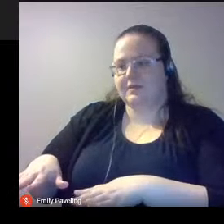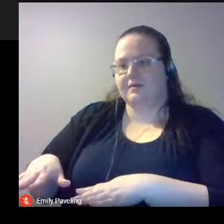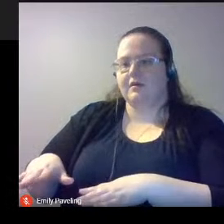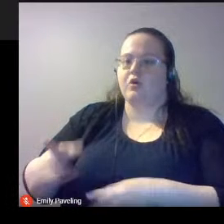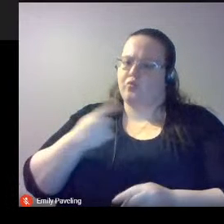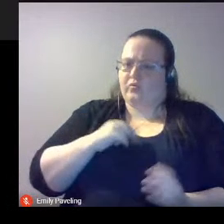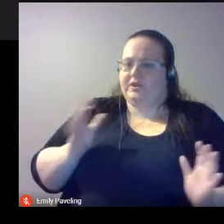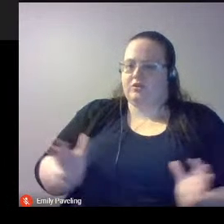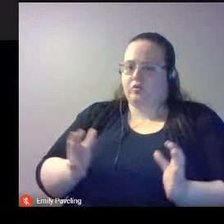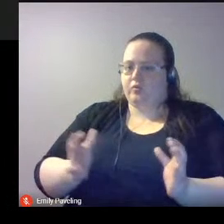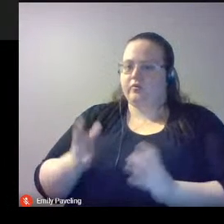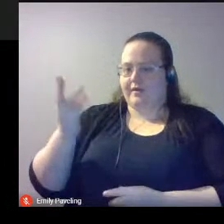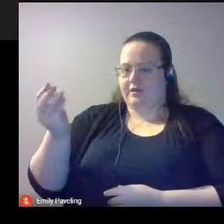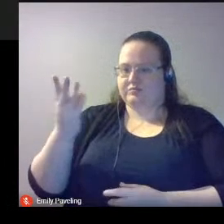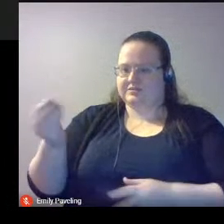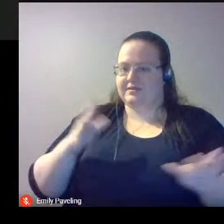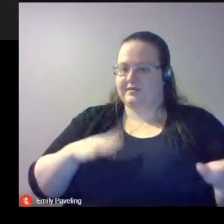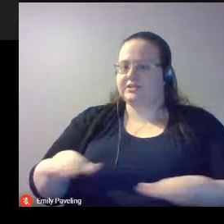permits.